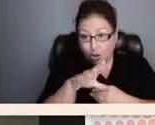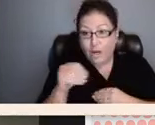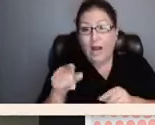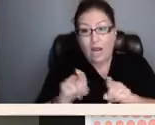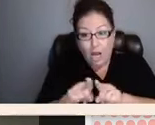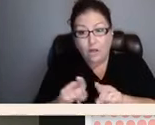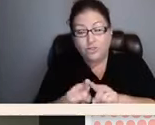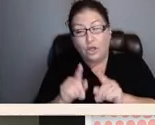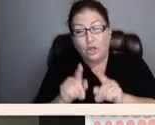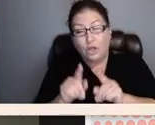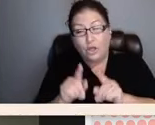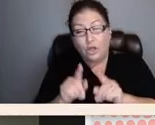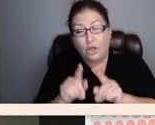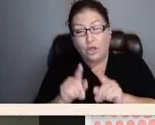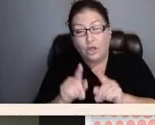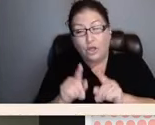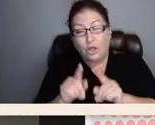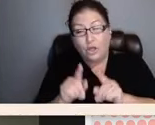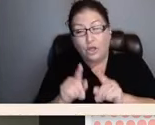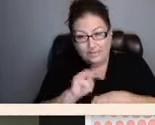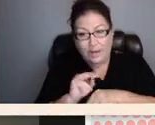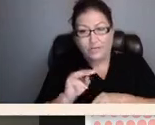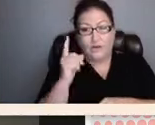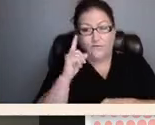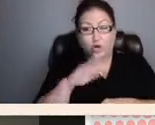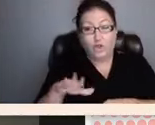case management for children and adults.